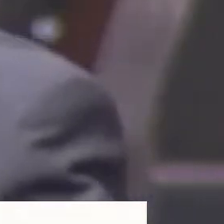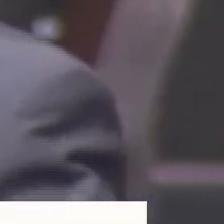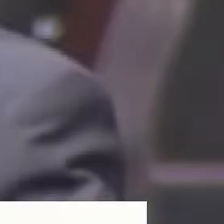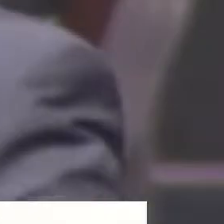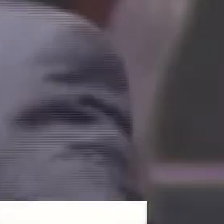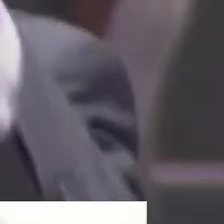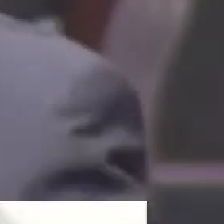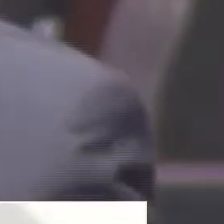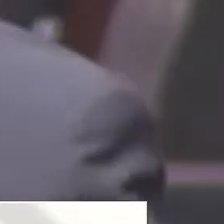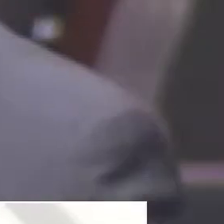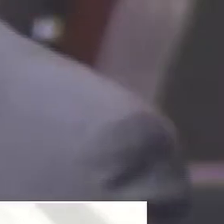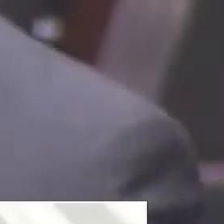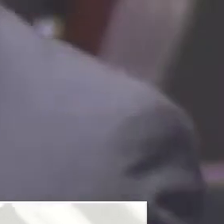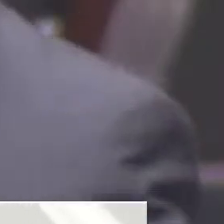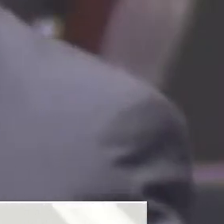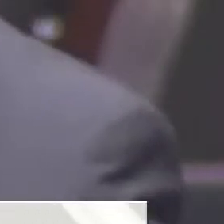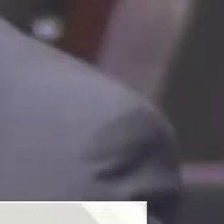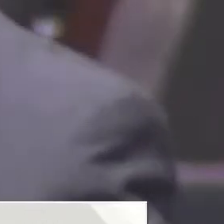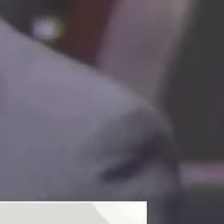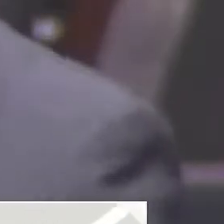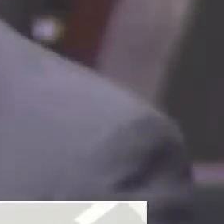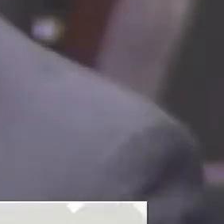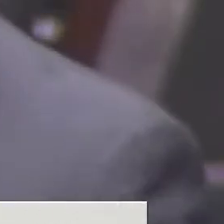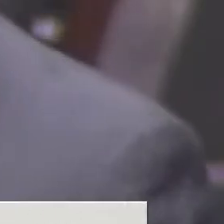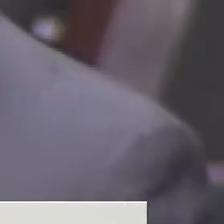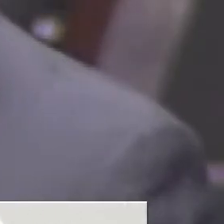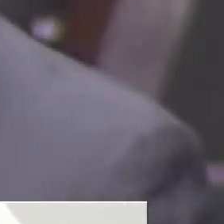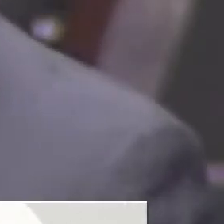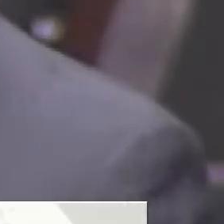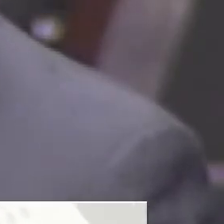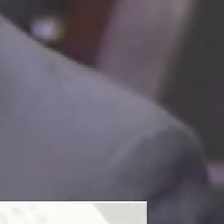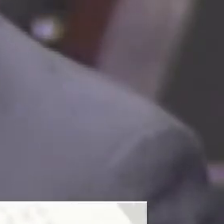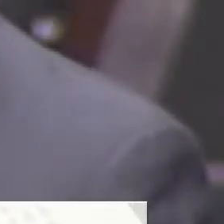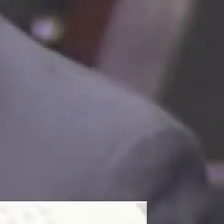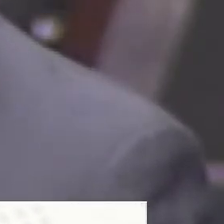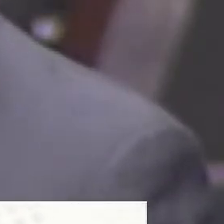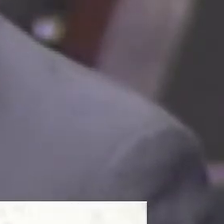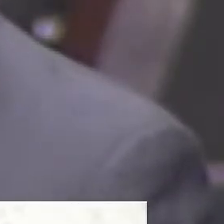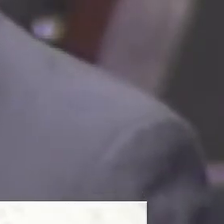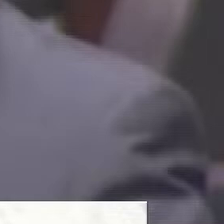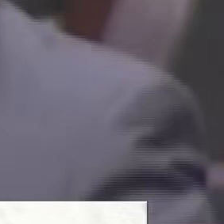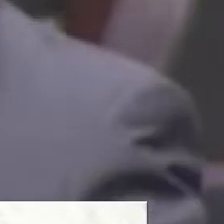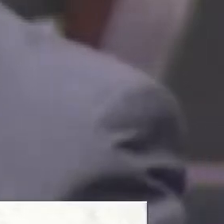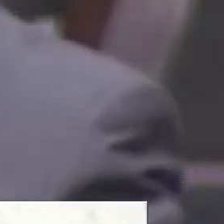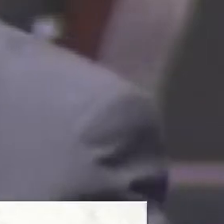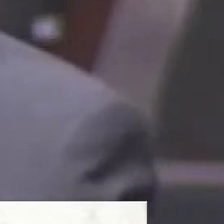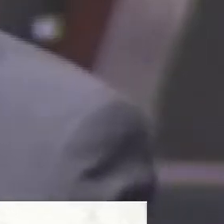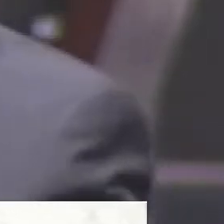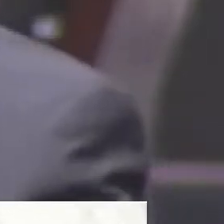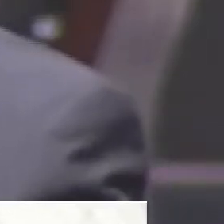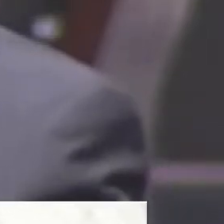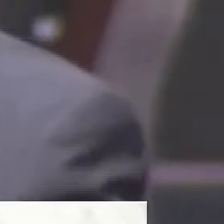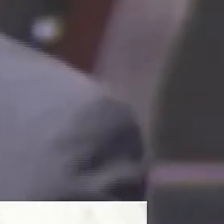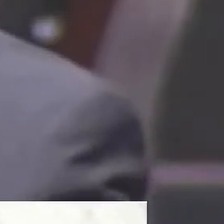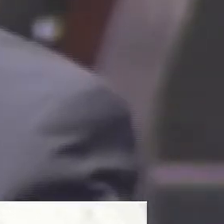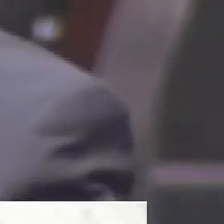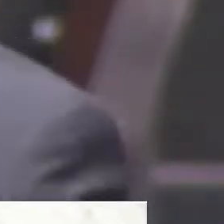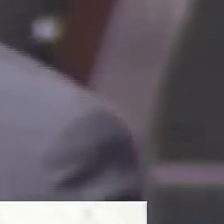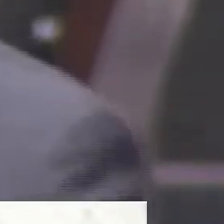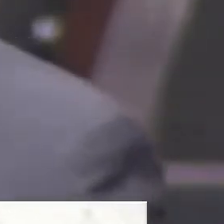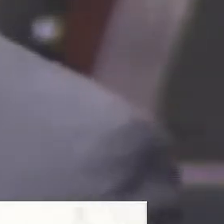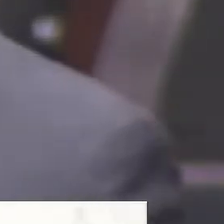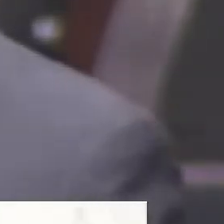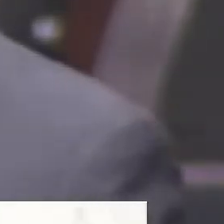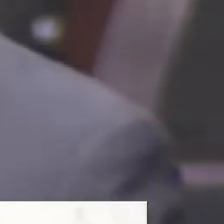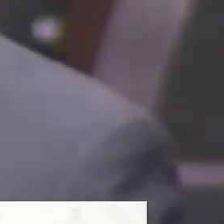more resources to capitation so that our children can go to school. We want to give more money to Higher Education Loans